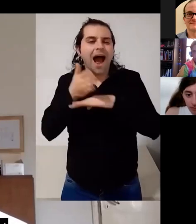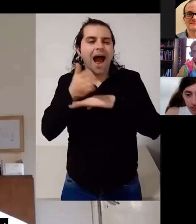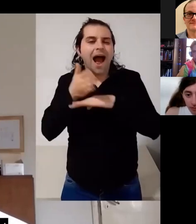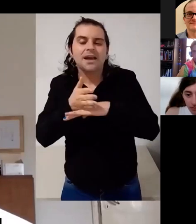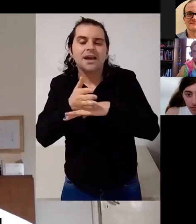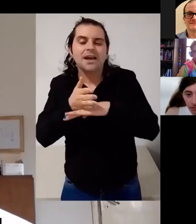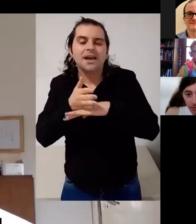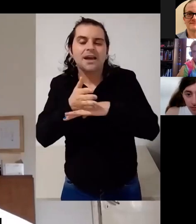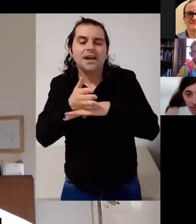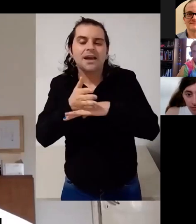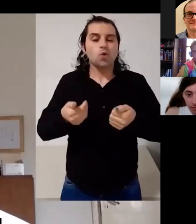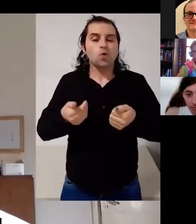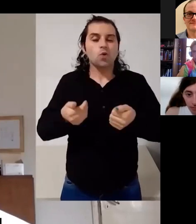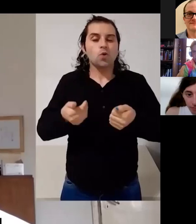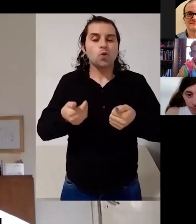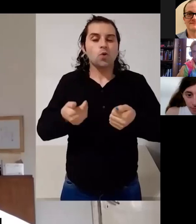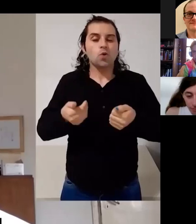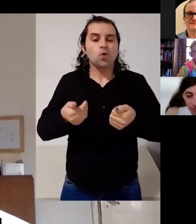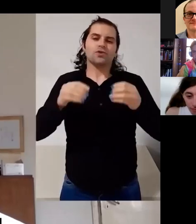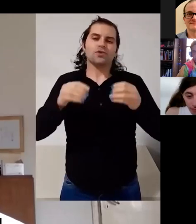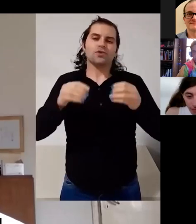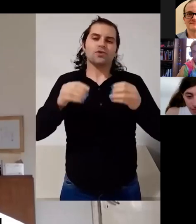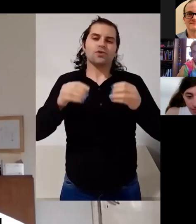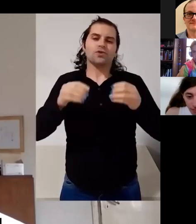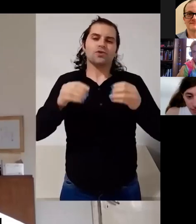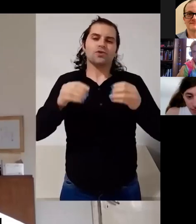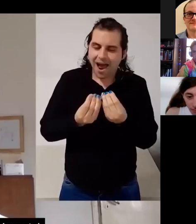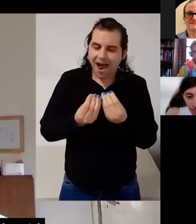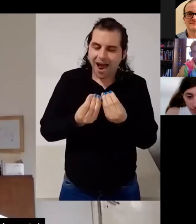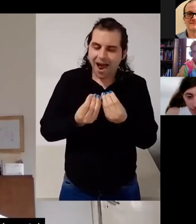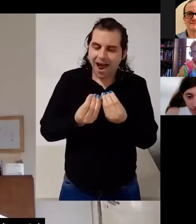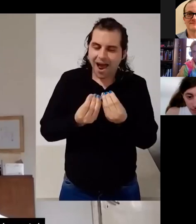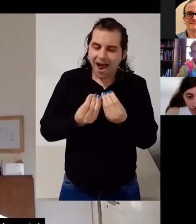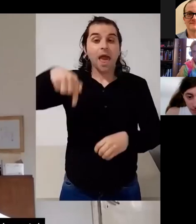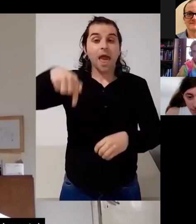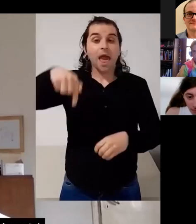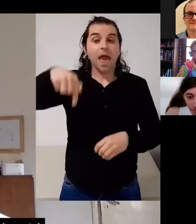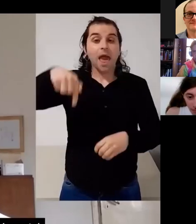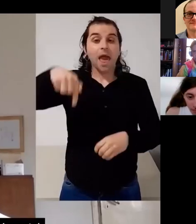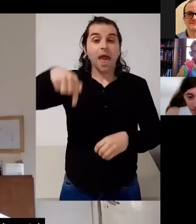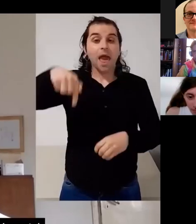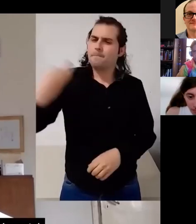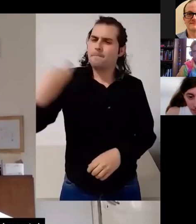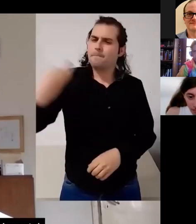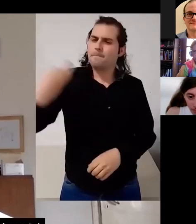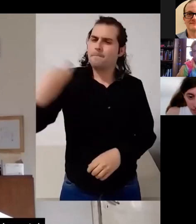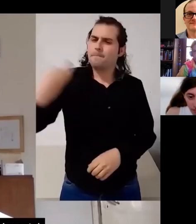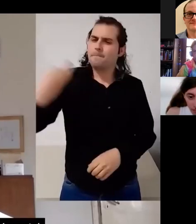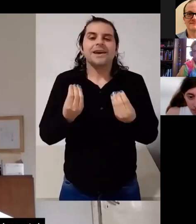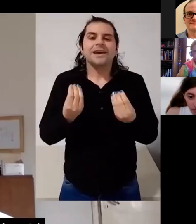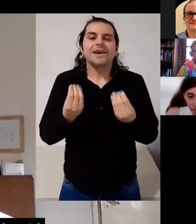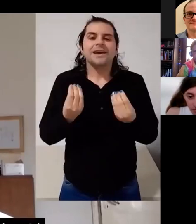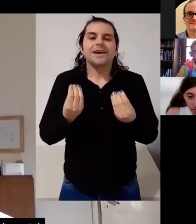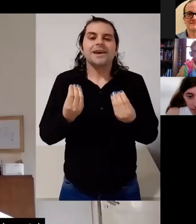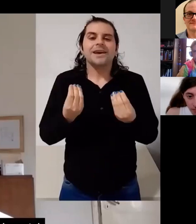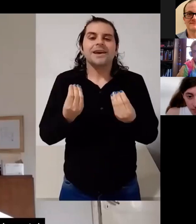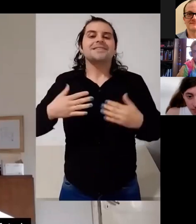to having access to comprehensive health. This year specifically, we